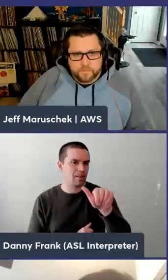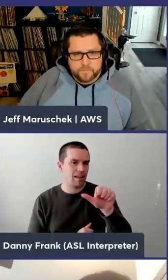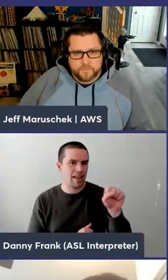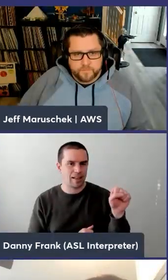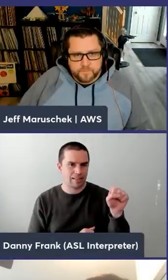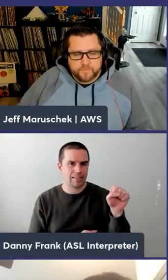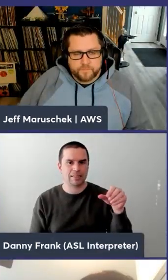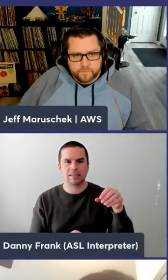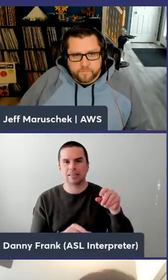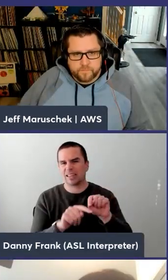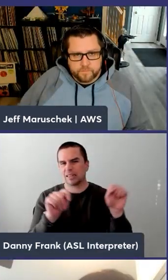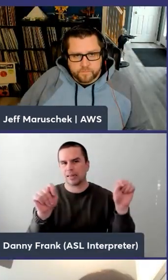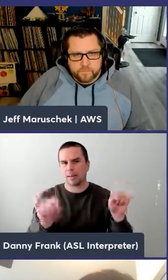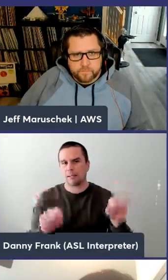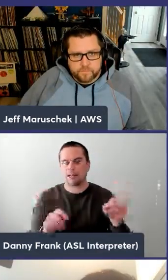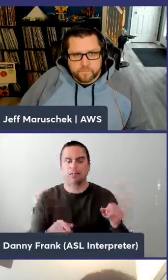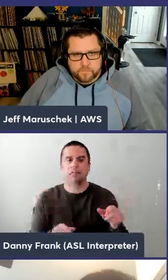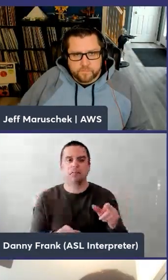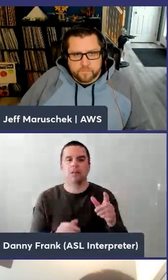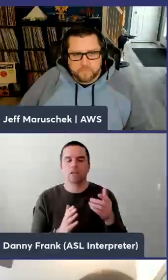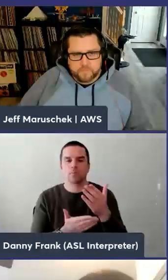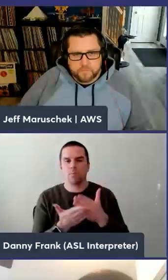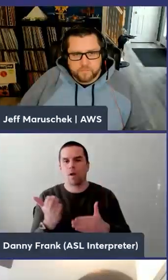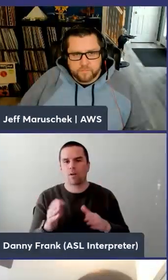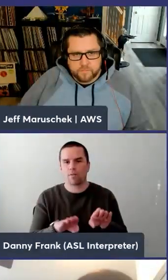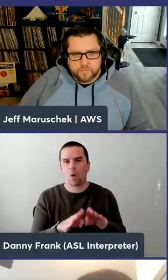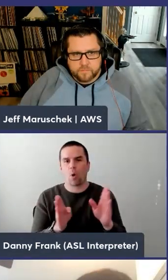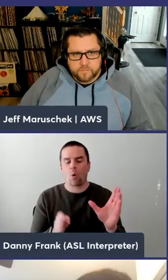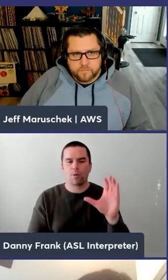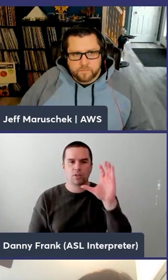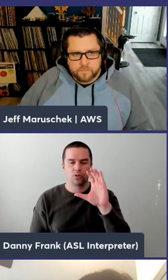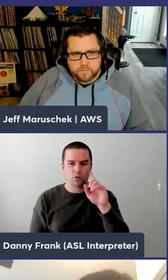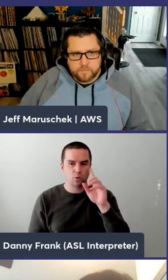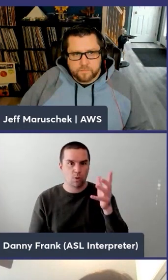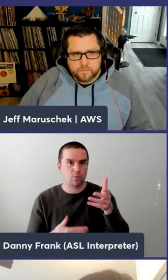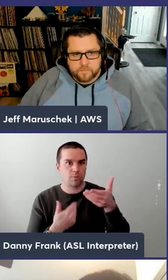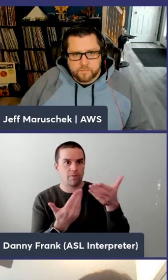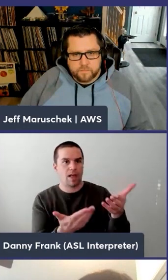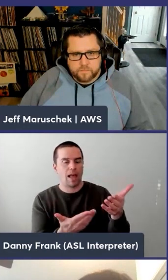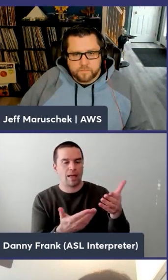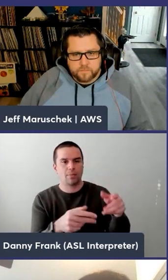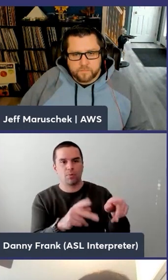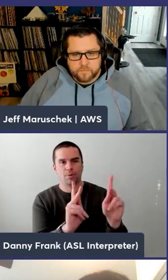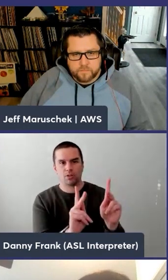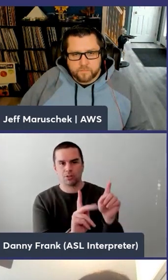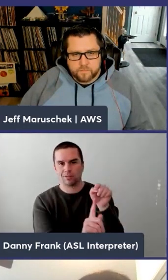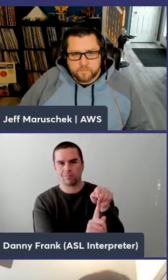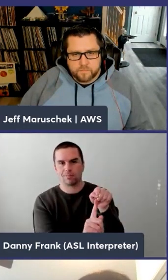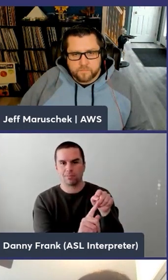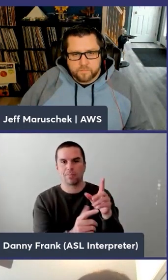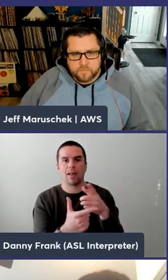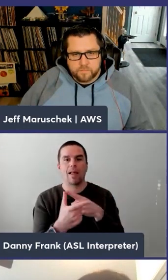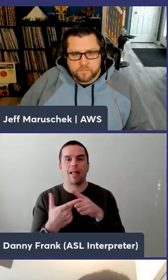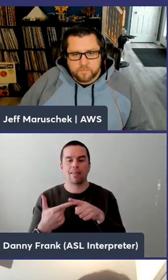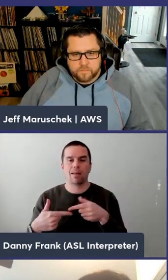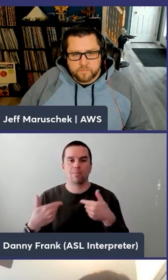of the constructs in OpenSearch that you want to provide permissions for, and then you provide index permissions.